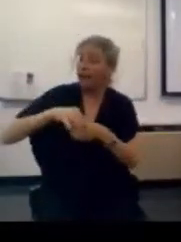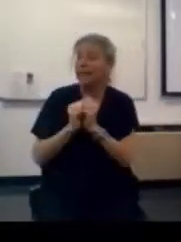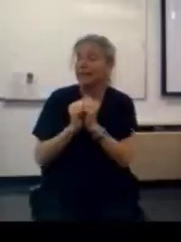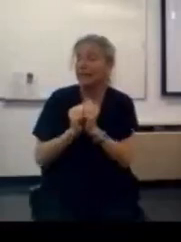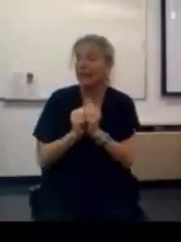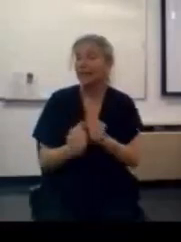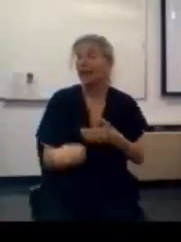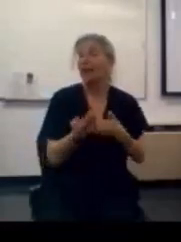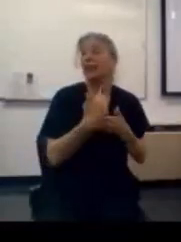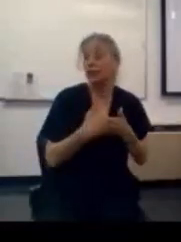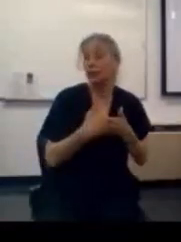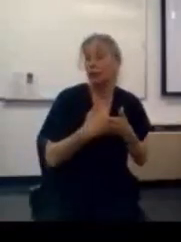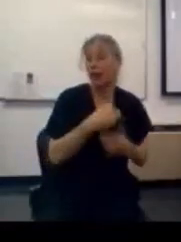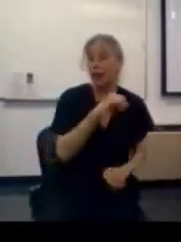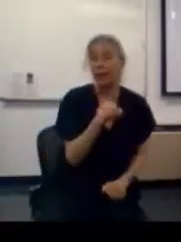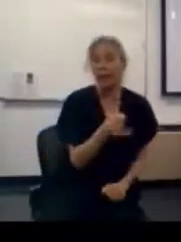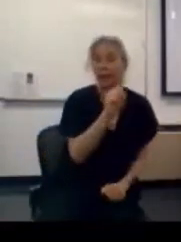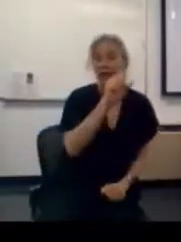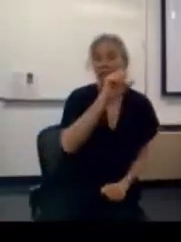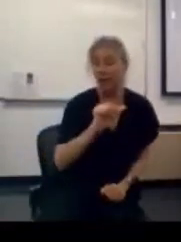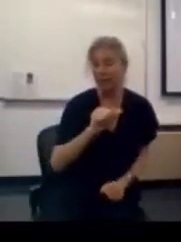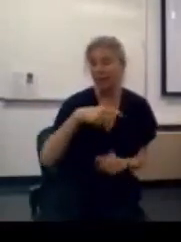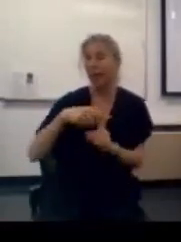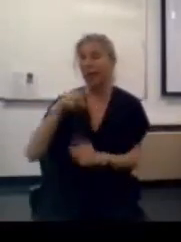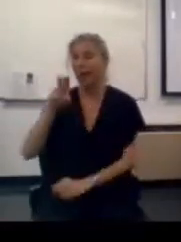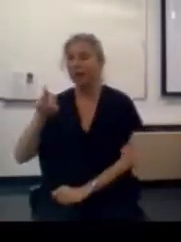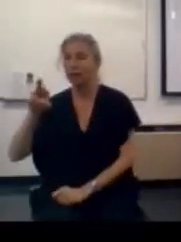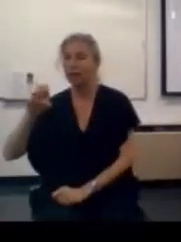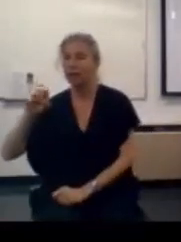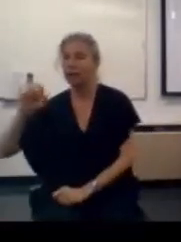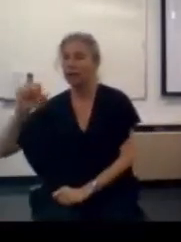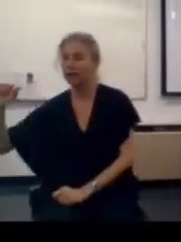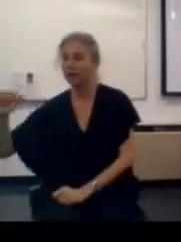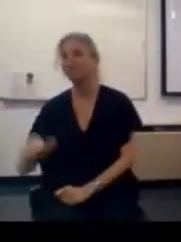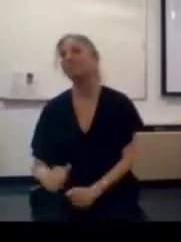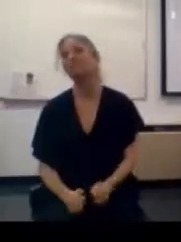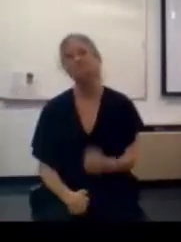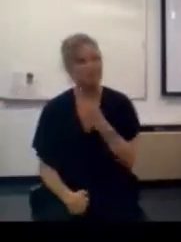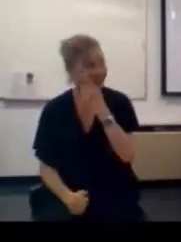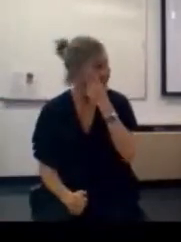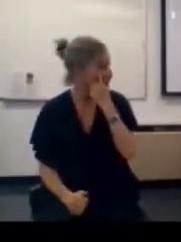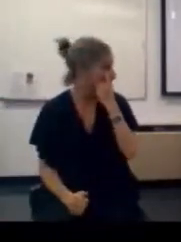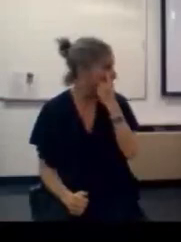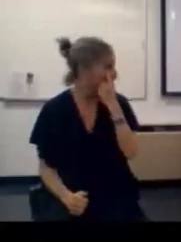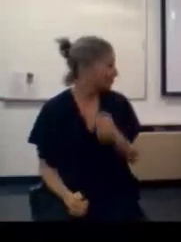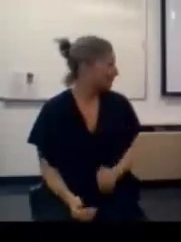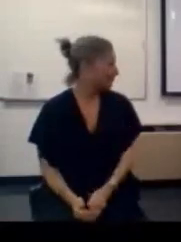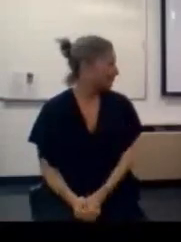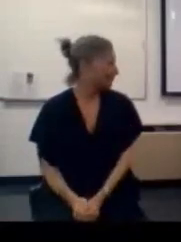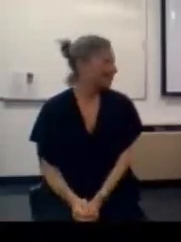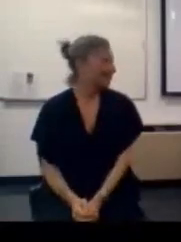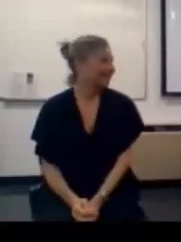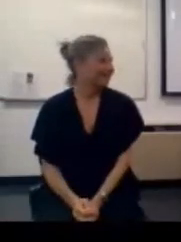of coffee or tea. Let's join Jessica and Clarissa.